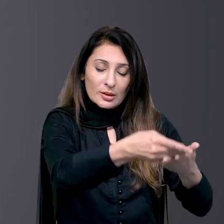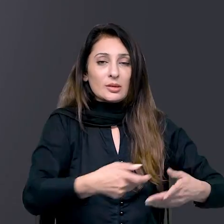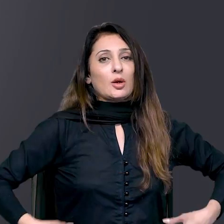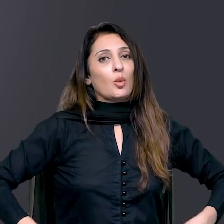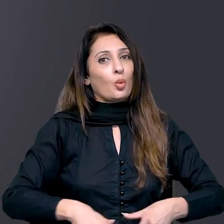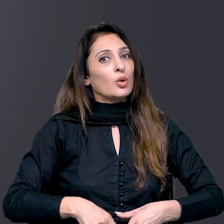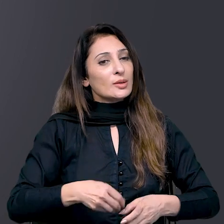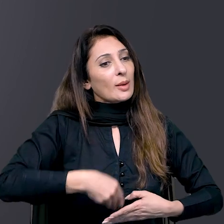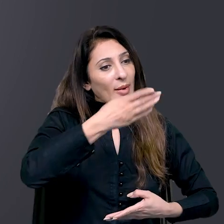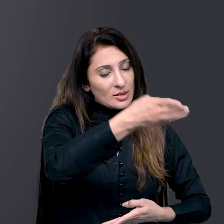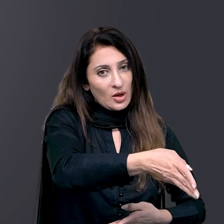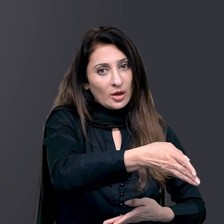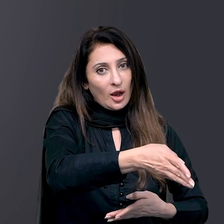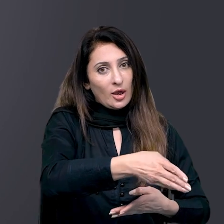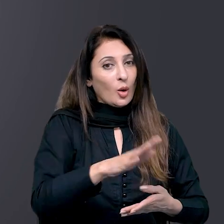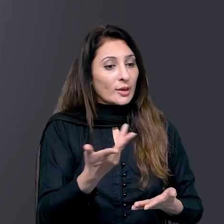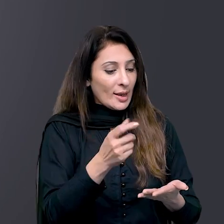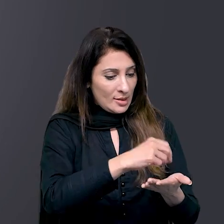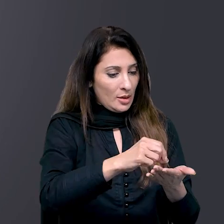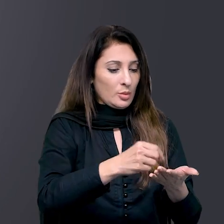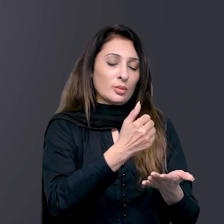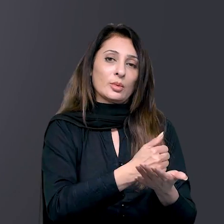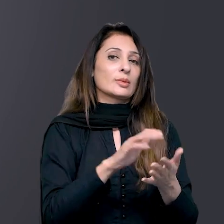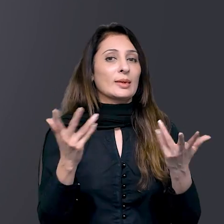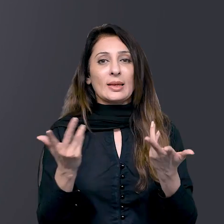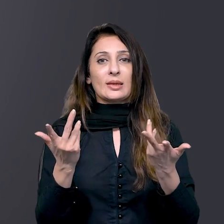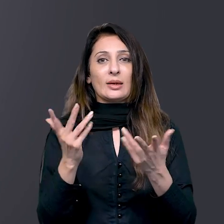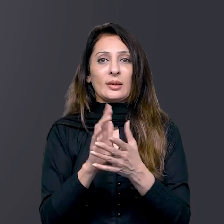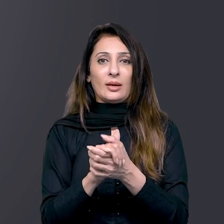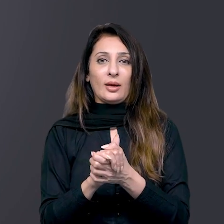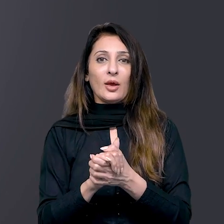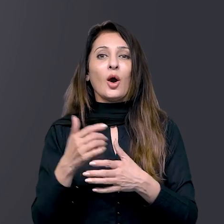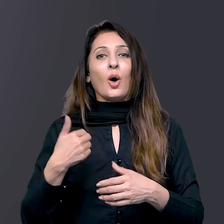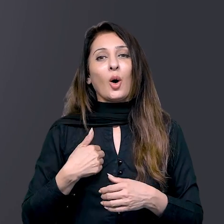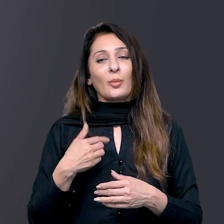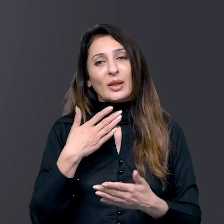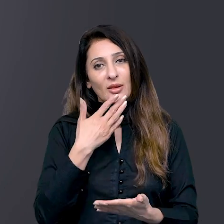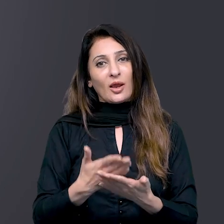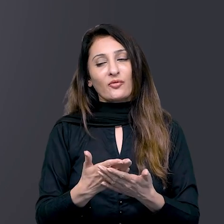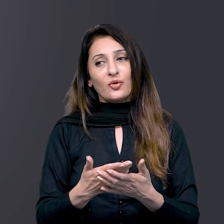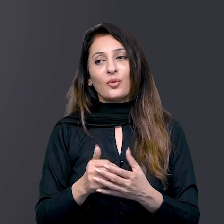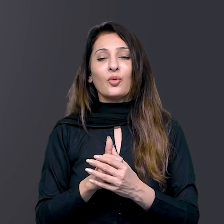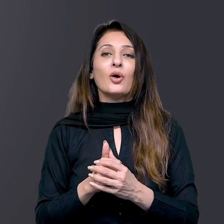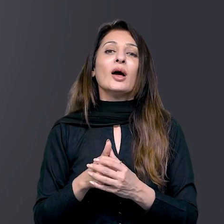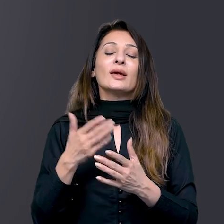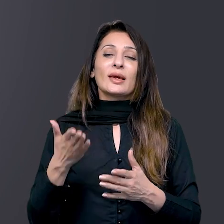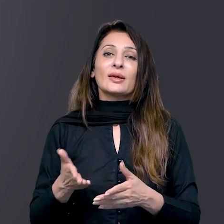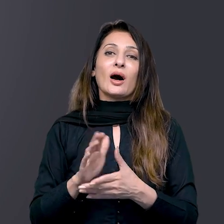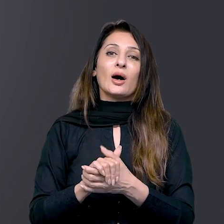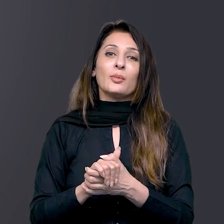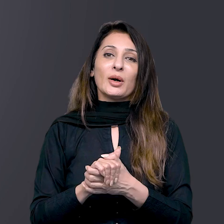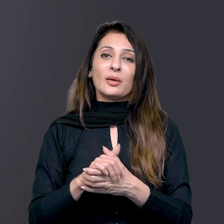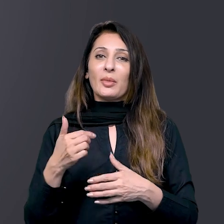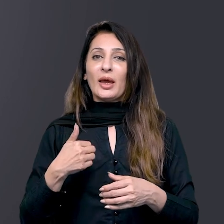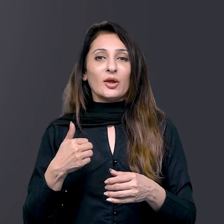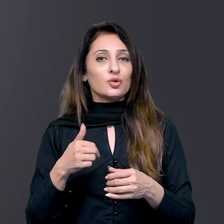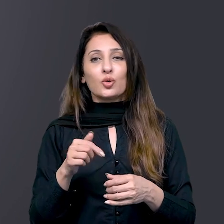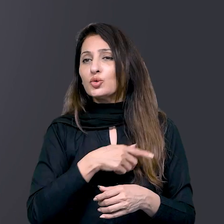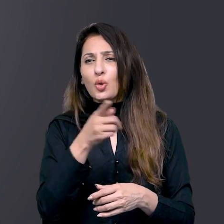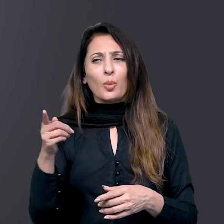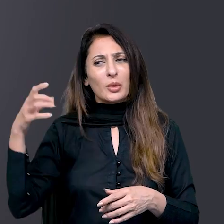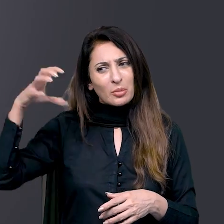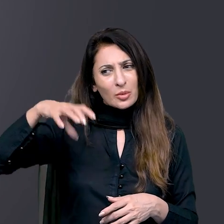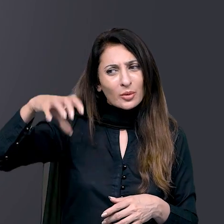crime. And at the end, I'd like to thank Talks for providing this platform where practitioners who've achieved excellence